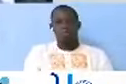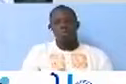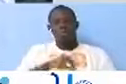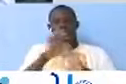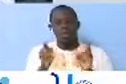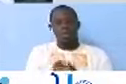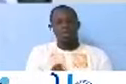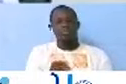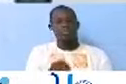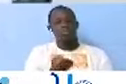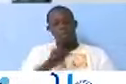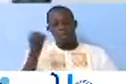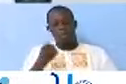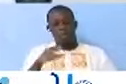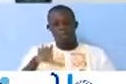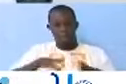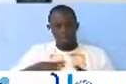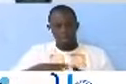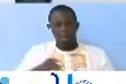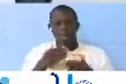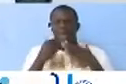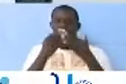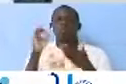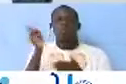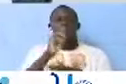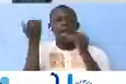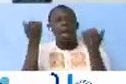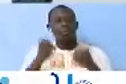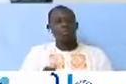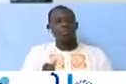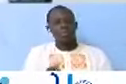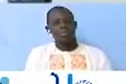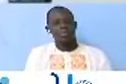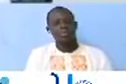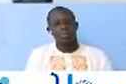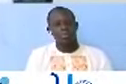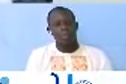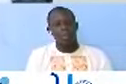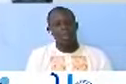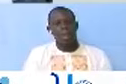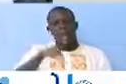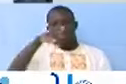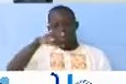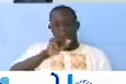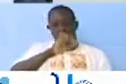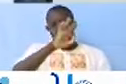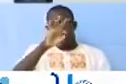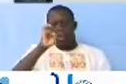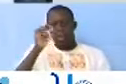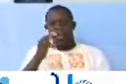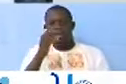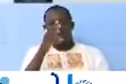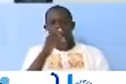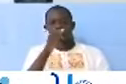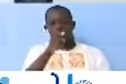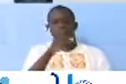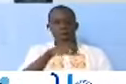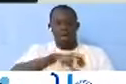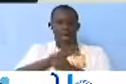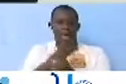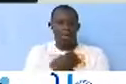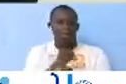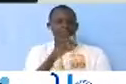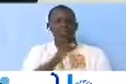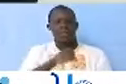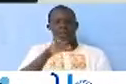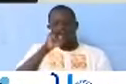their guns. I said to them, what's the matter? Pata said to me, you are under arrest. Mr. Sanneh, are we going